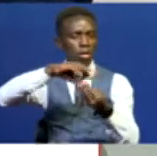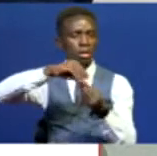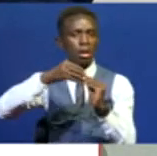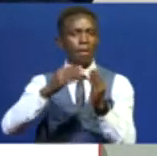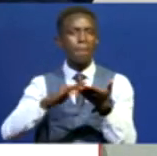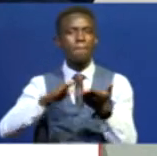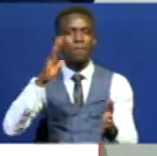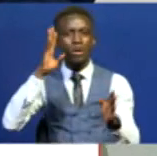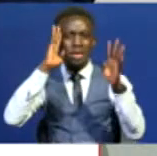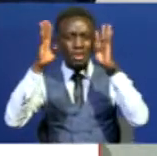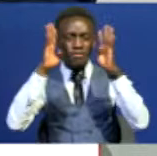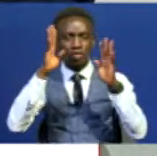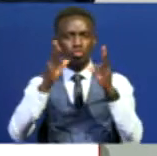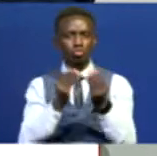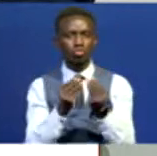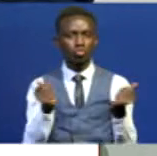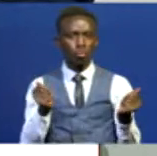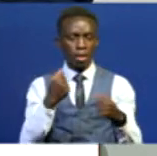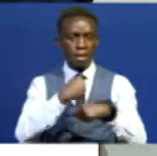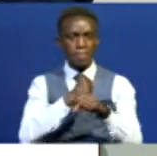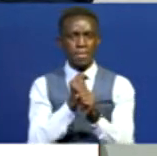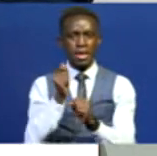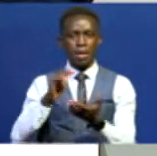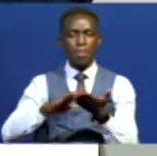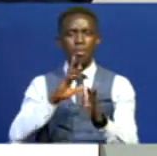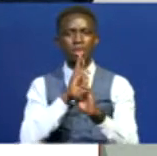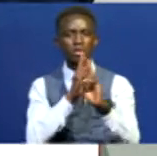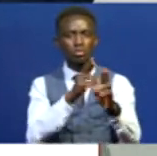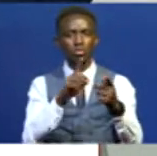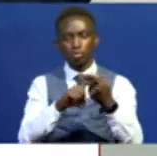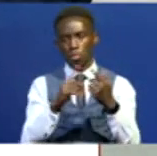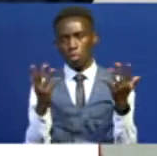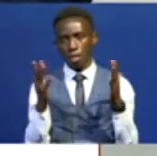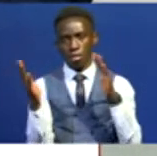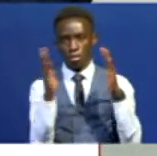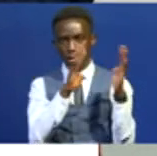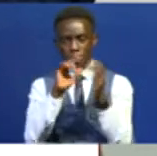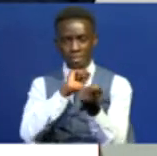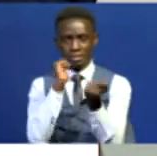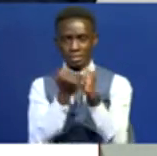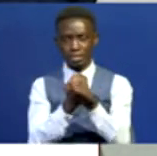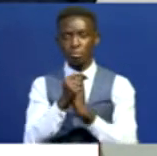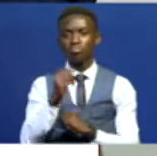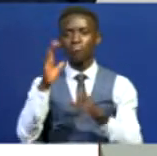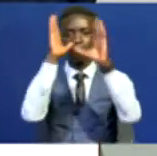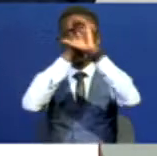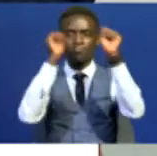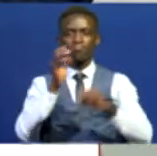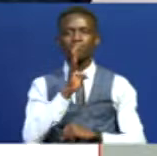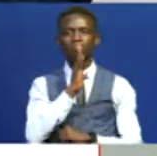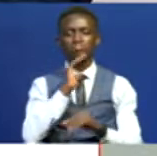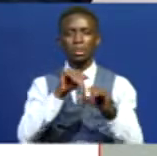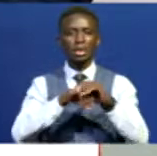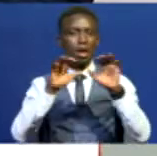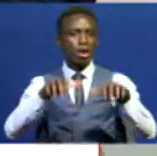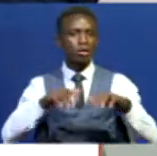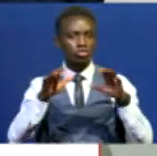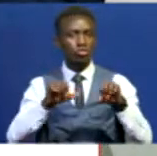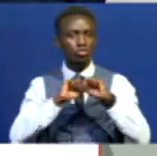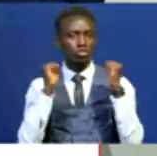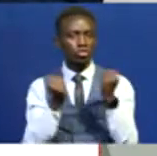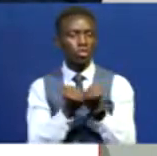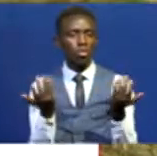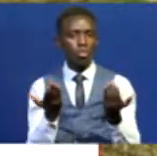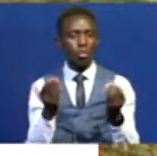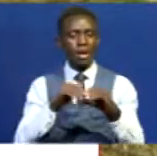the sector more responsive to climate change. The president spoke during the Agricultural Society of Kenya show at Jamhuri